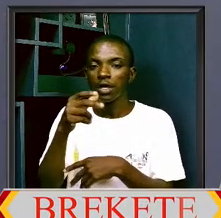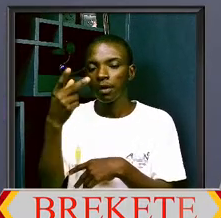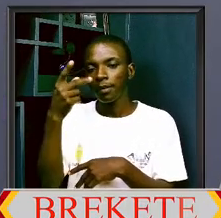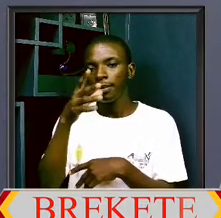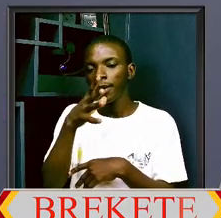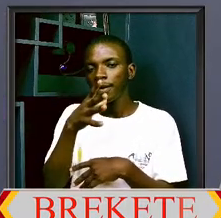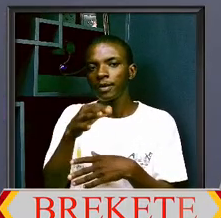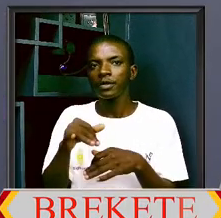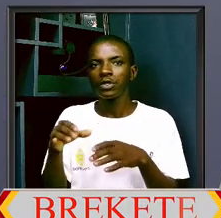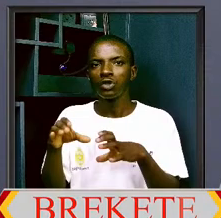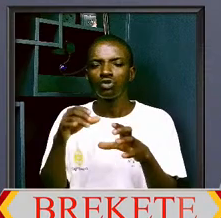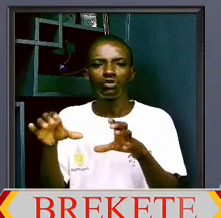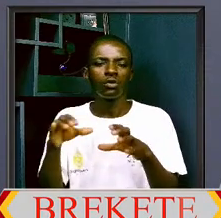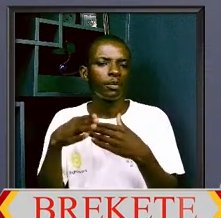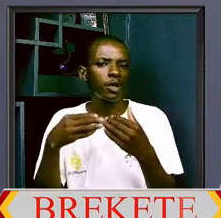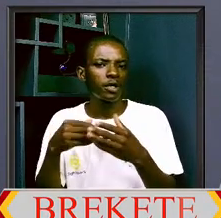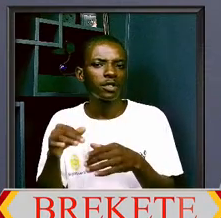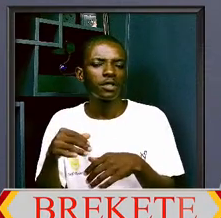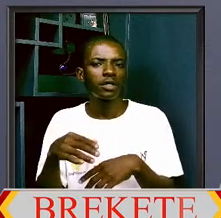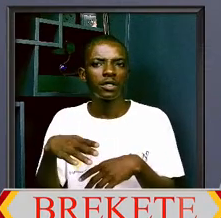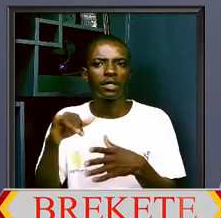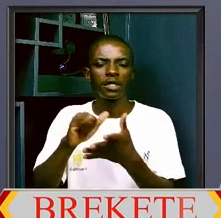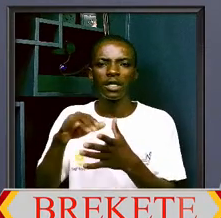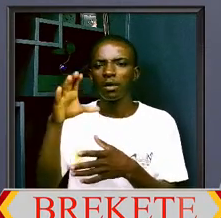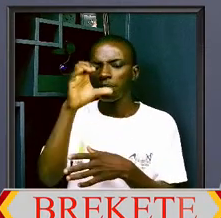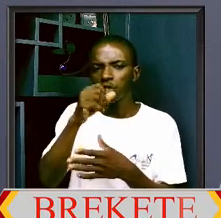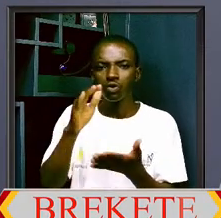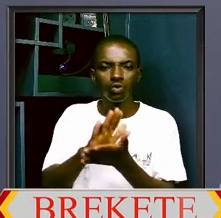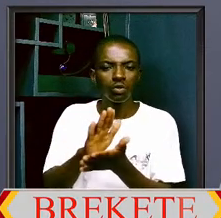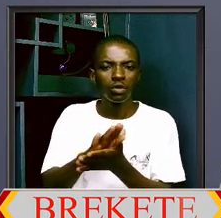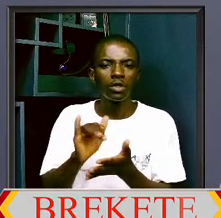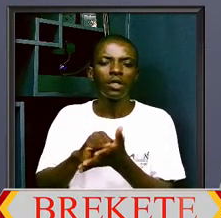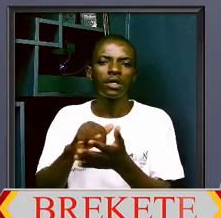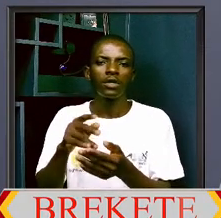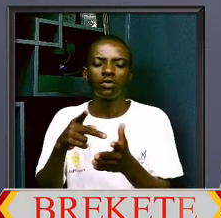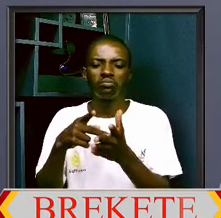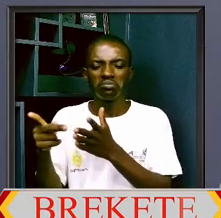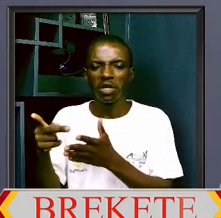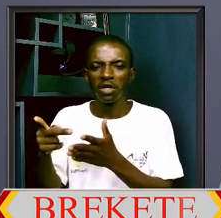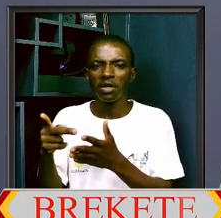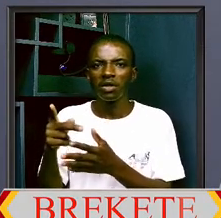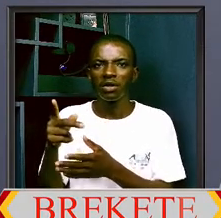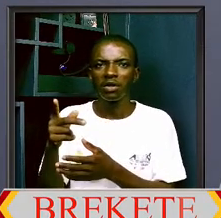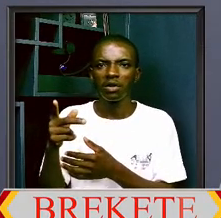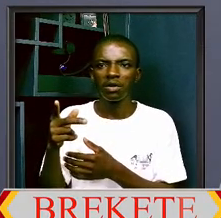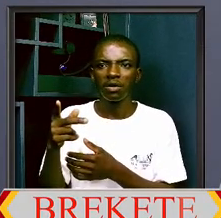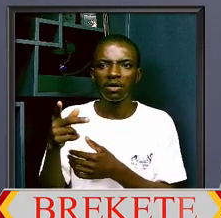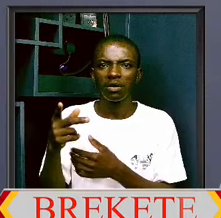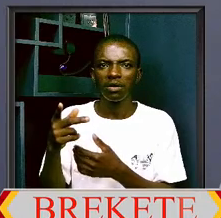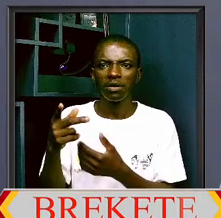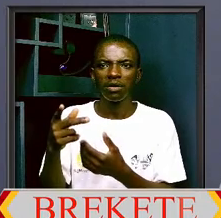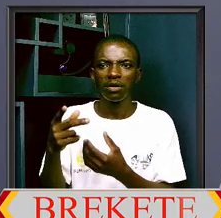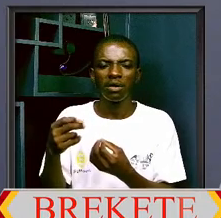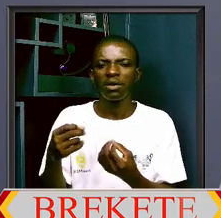wife par they she don't miss school school when they pay 20